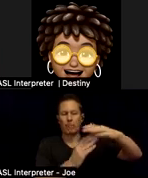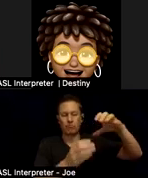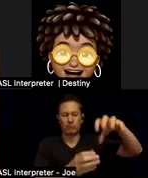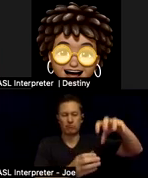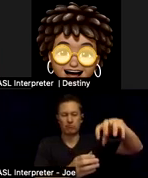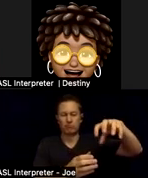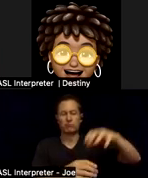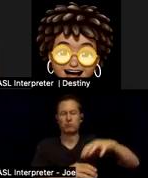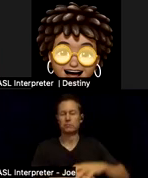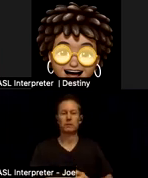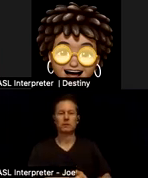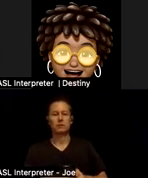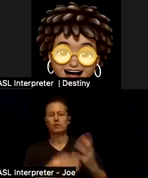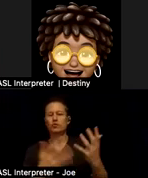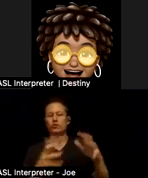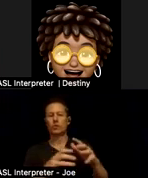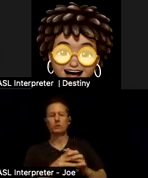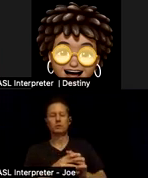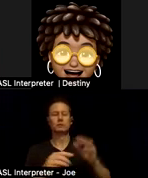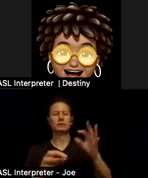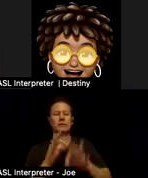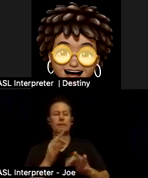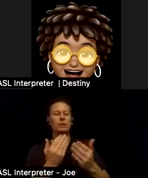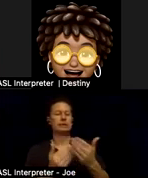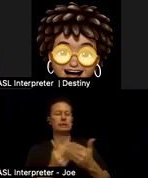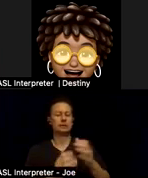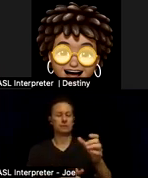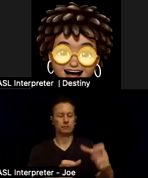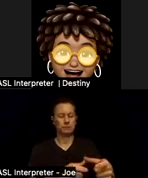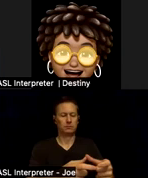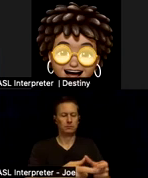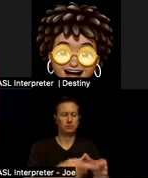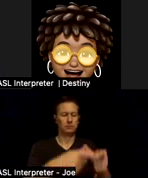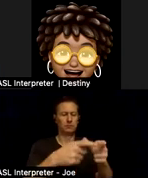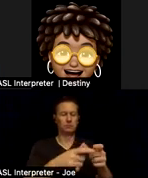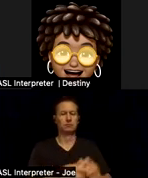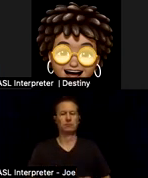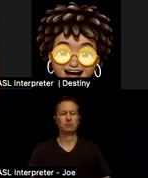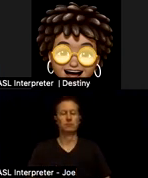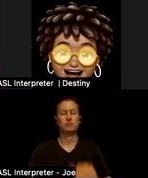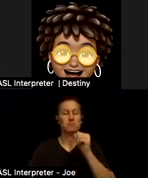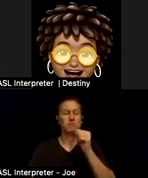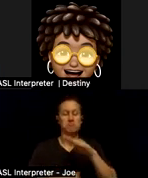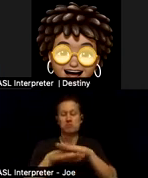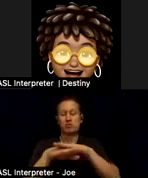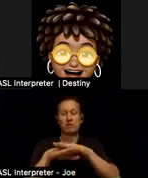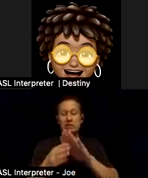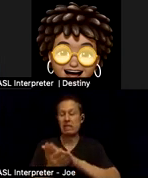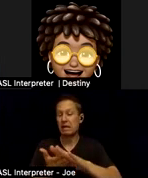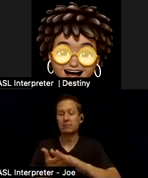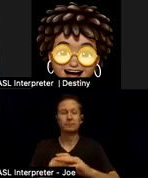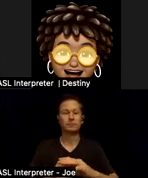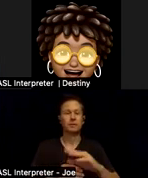your breakables. Very simple and easy to remove. You can see that no residue is left on the surface. It's very easy for the gel. And for the wax, if